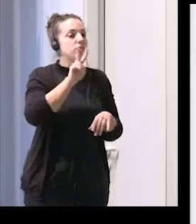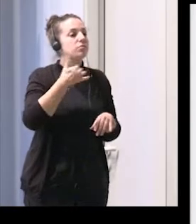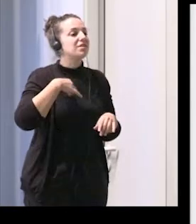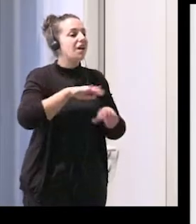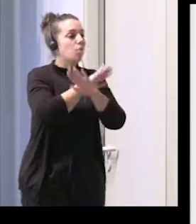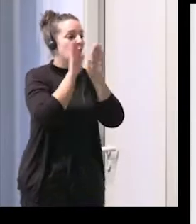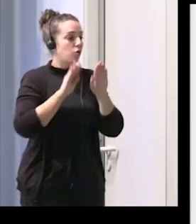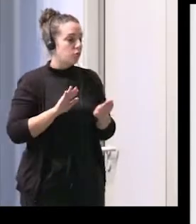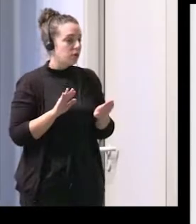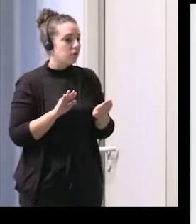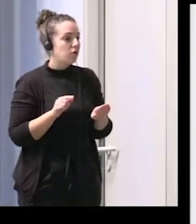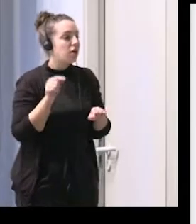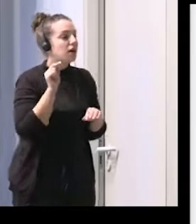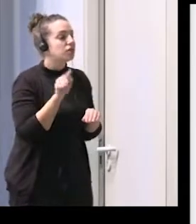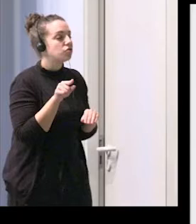some